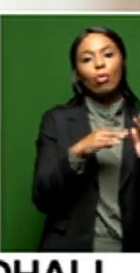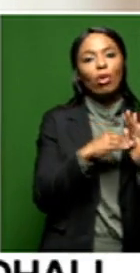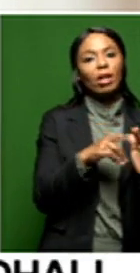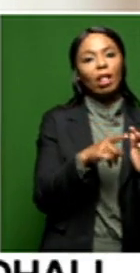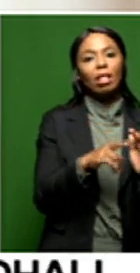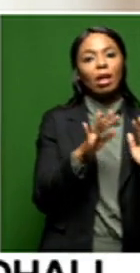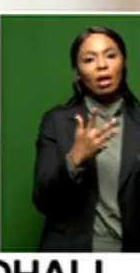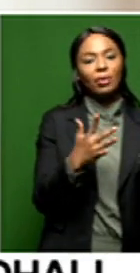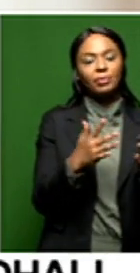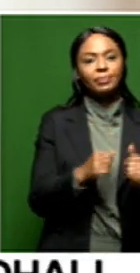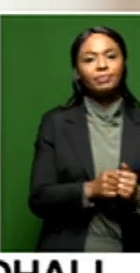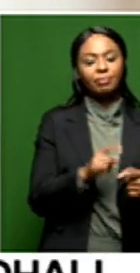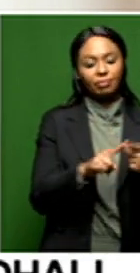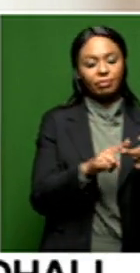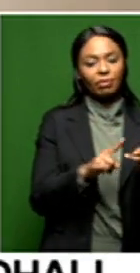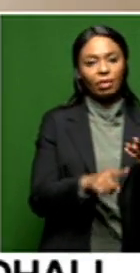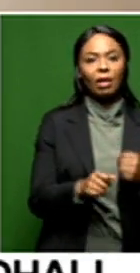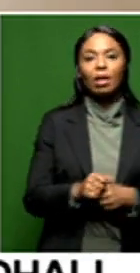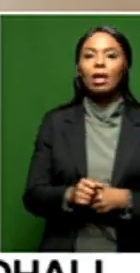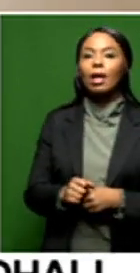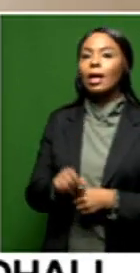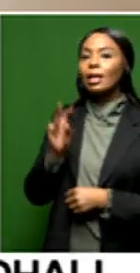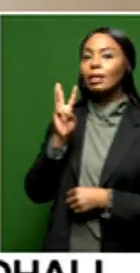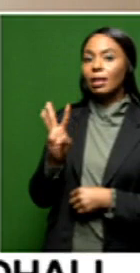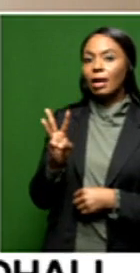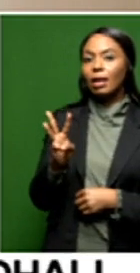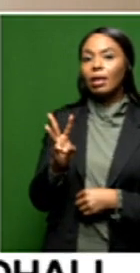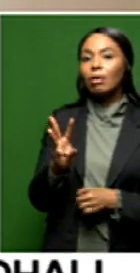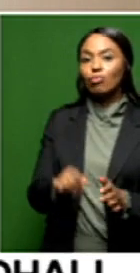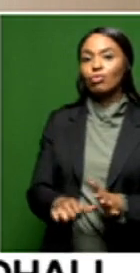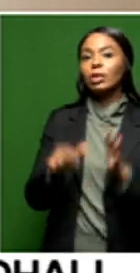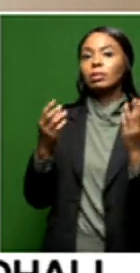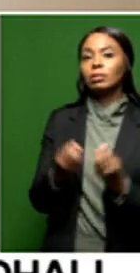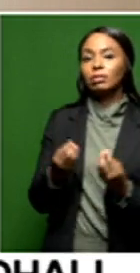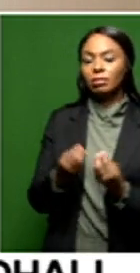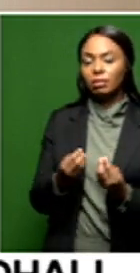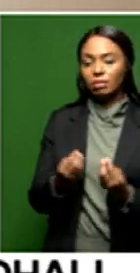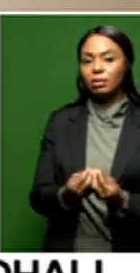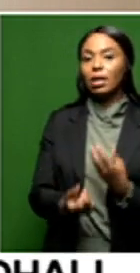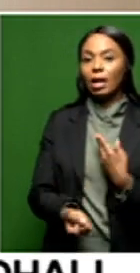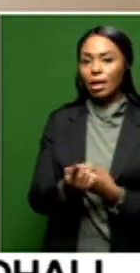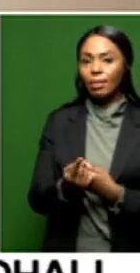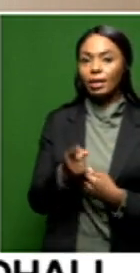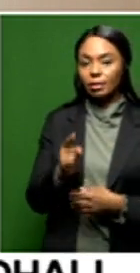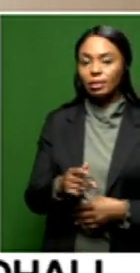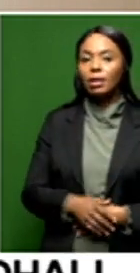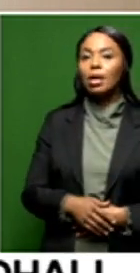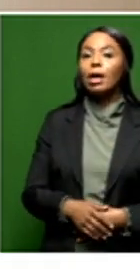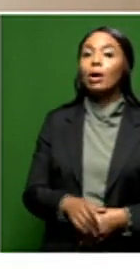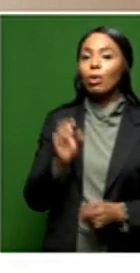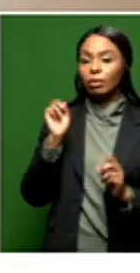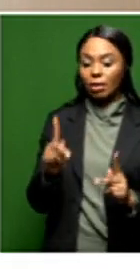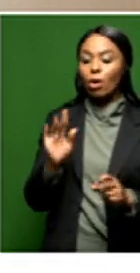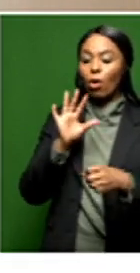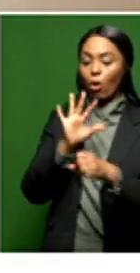at it, there's been three major factors that have happened over the last number of years. Yep. Obviously, COVID dealt a huge blow to the